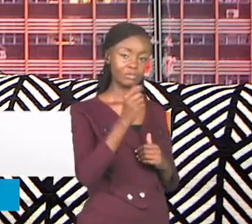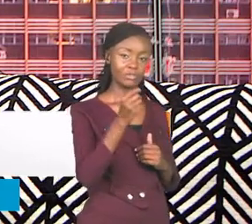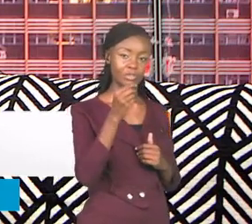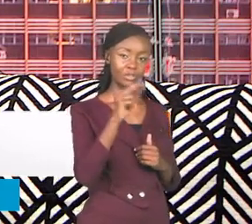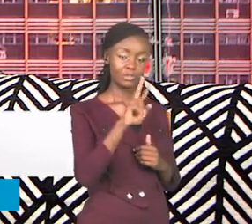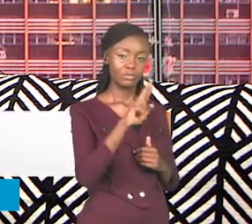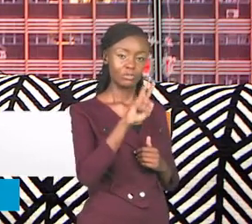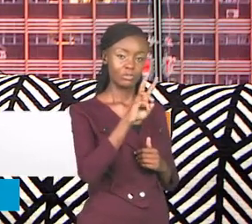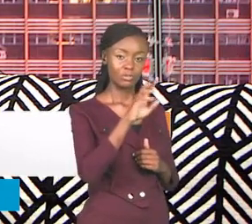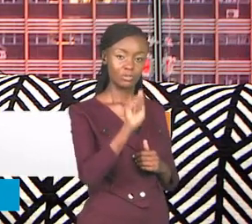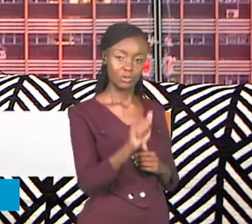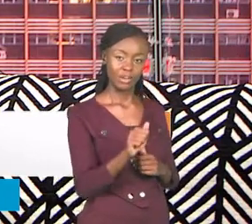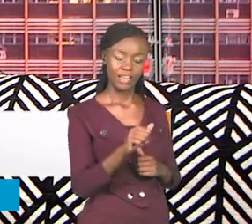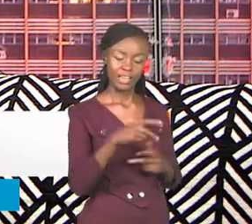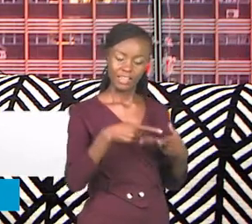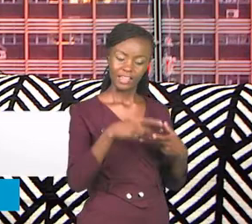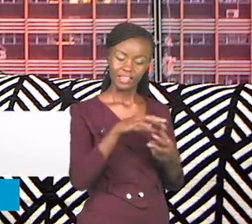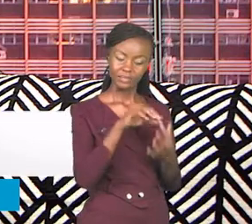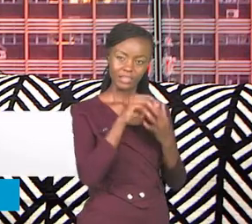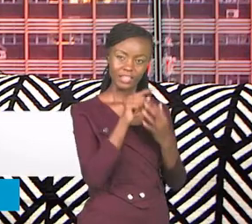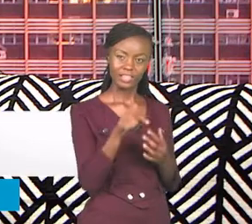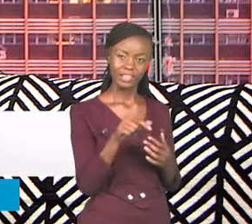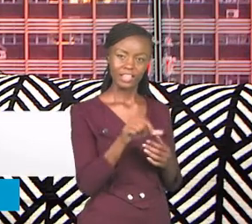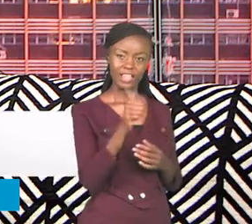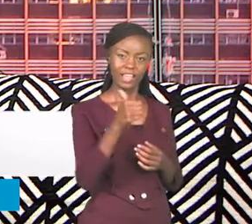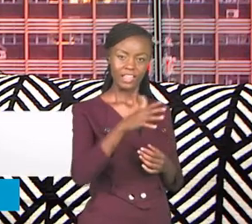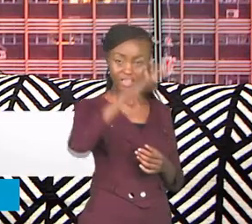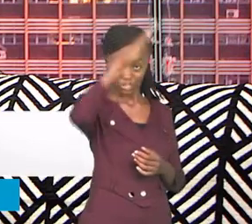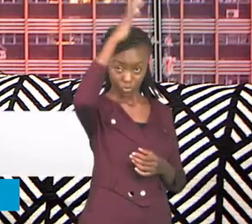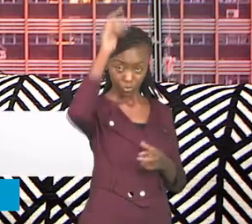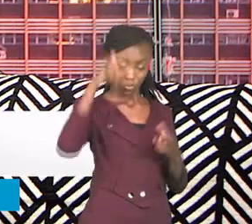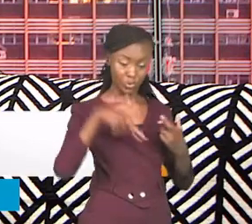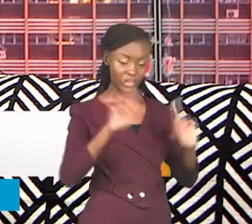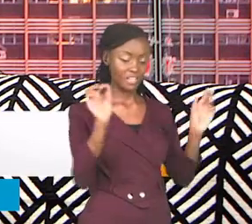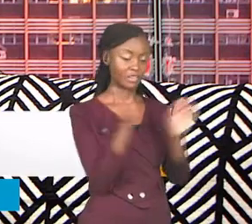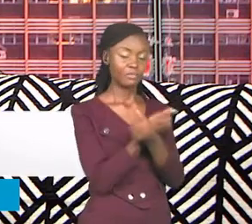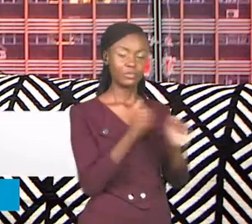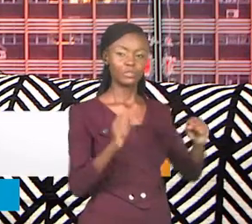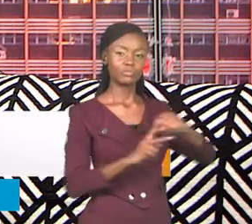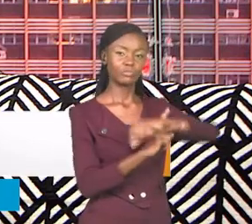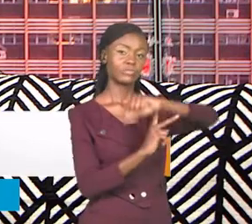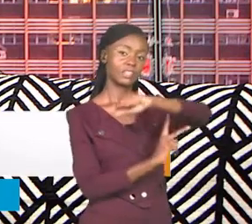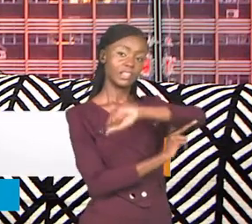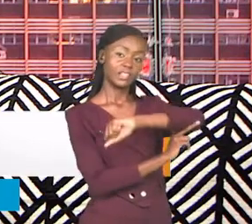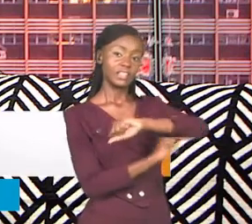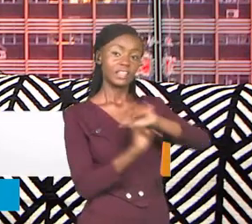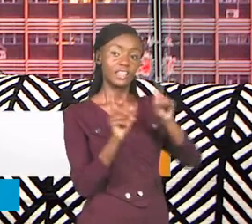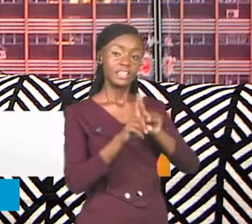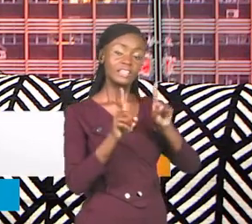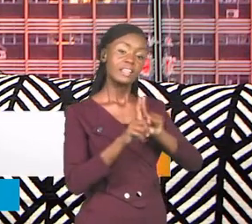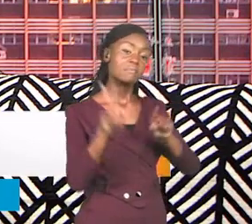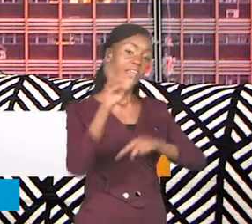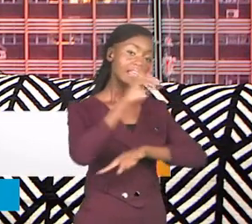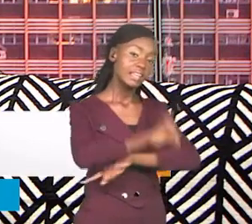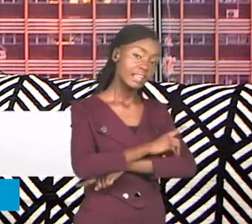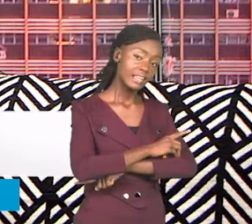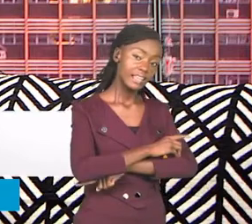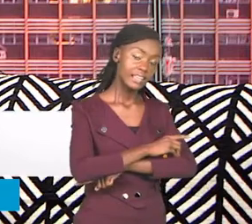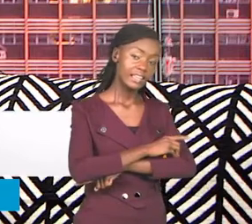Yes, you could not especially Mudhurwa. Yes, yeah. Around Jogoo Road, mm-hmm. you could not go over. At night. And even in the day, you